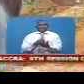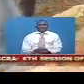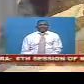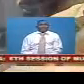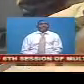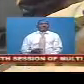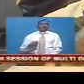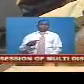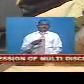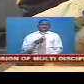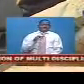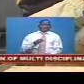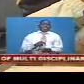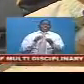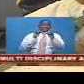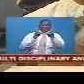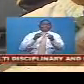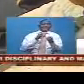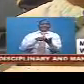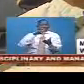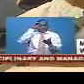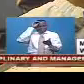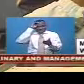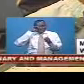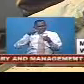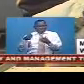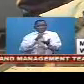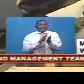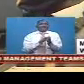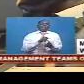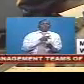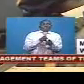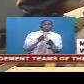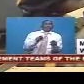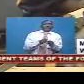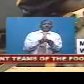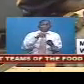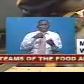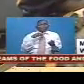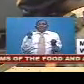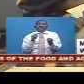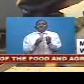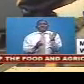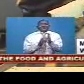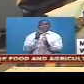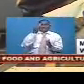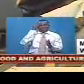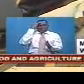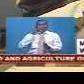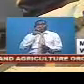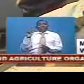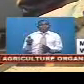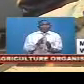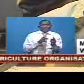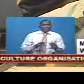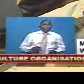the country. We should train our teachers to regard themselves as professionals or knowledge workers who do not spend